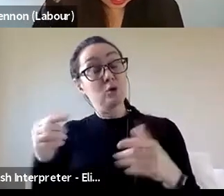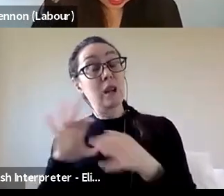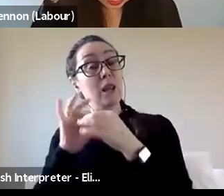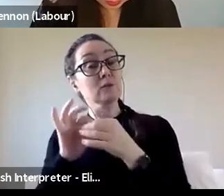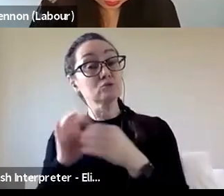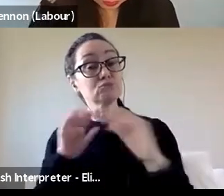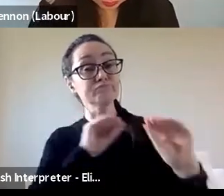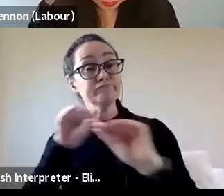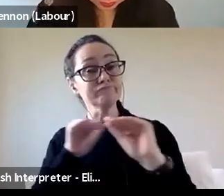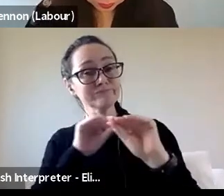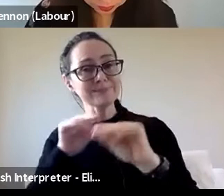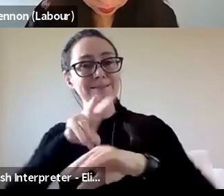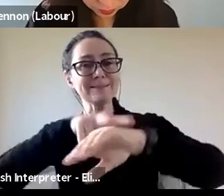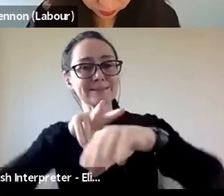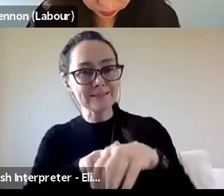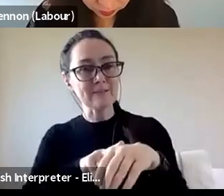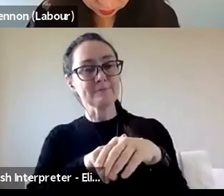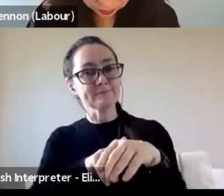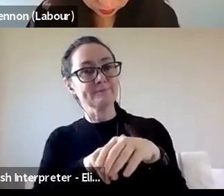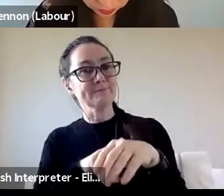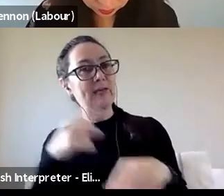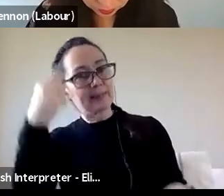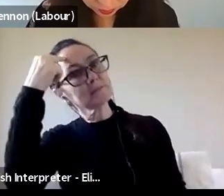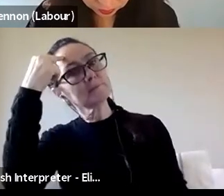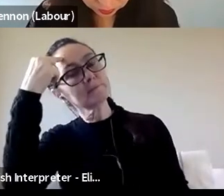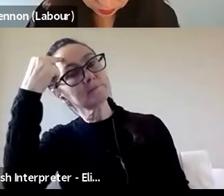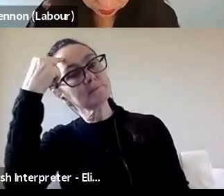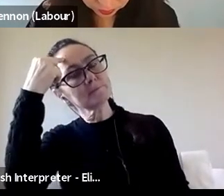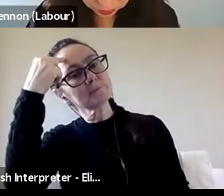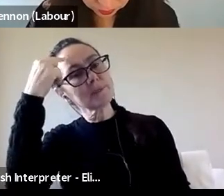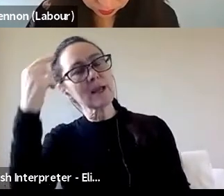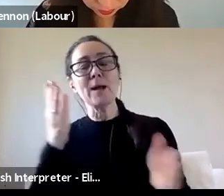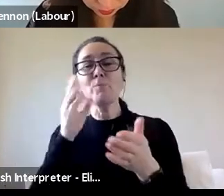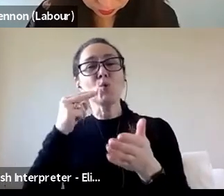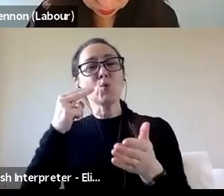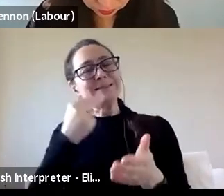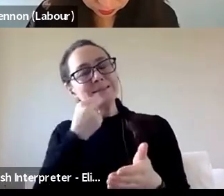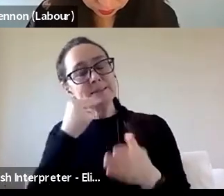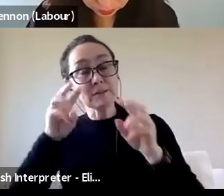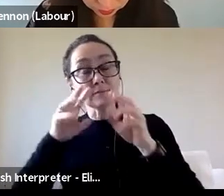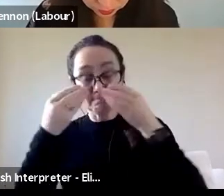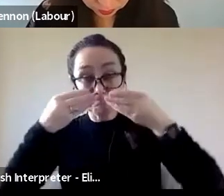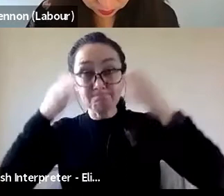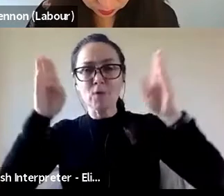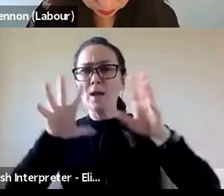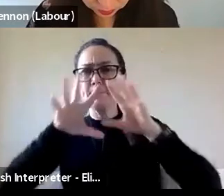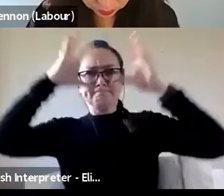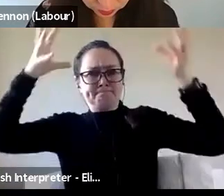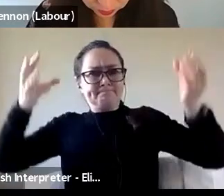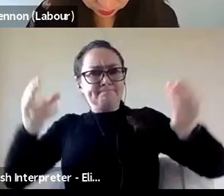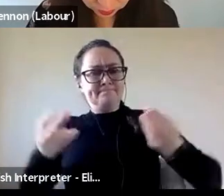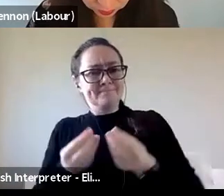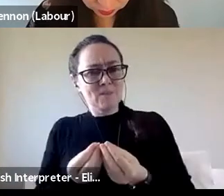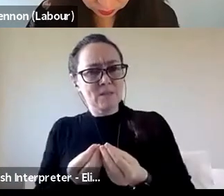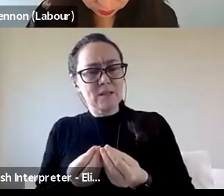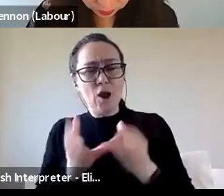for staff around that. But we need to see this as a whole picture holistically, because we can have the best bus service in the